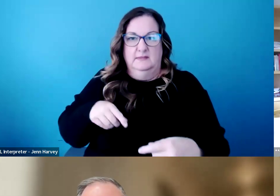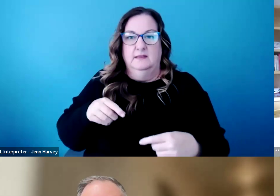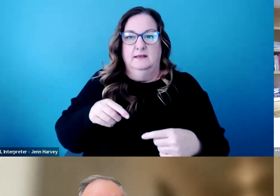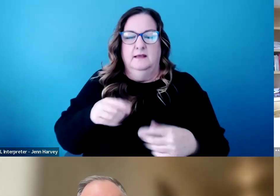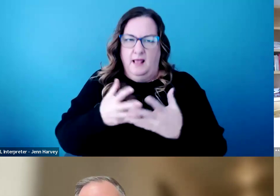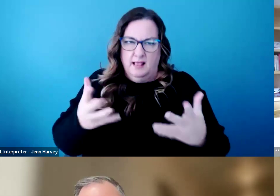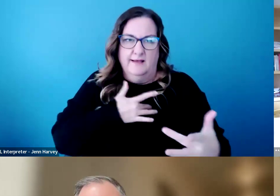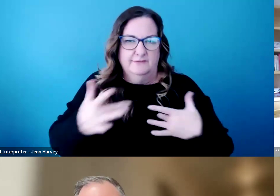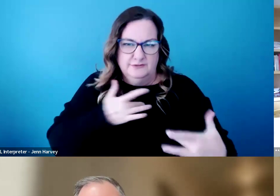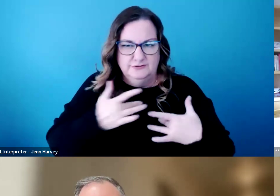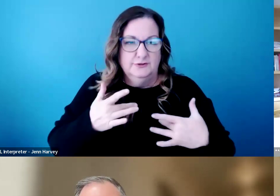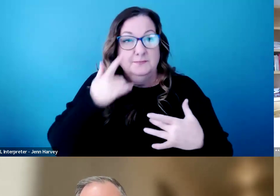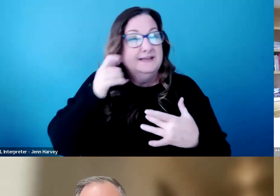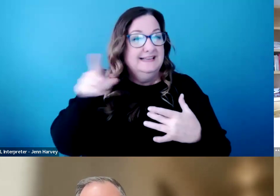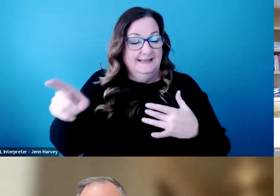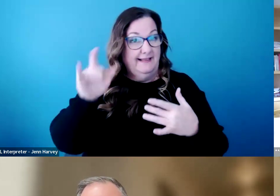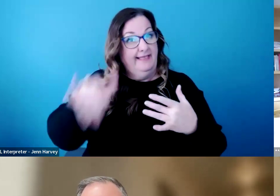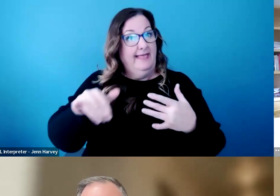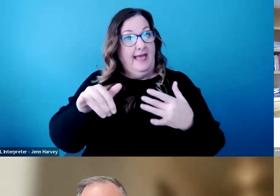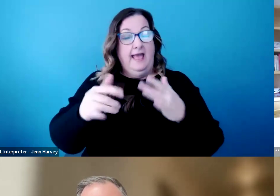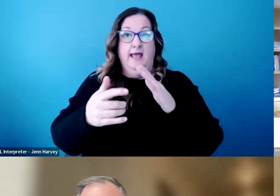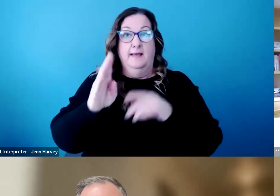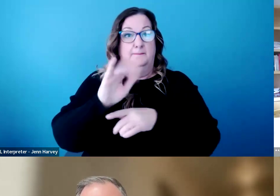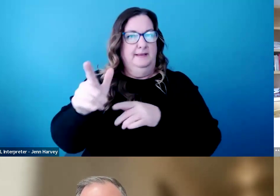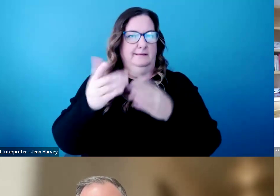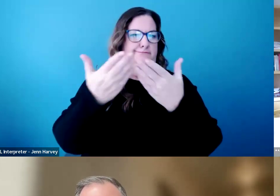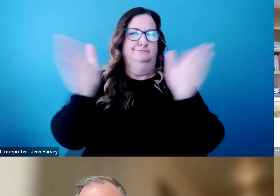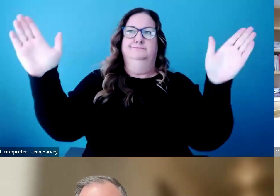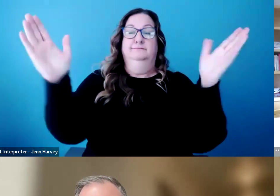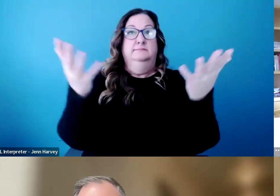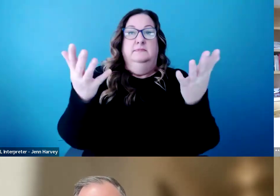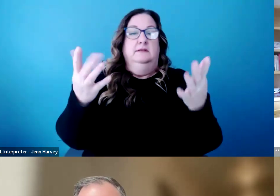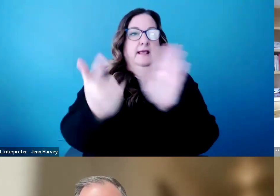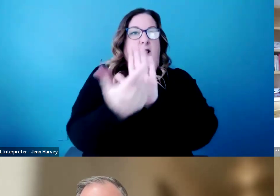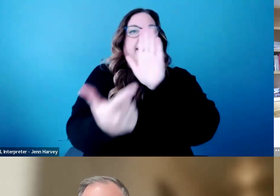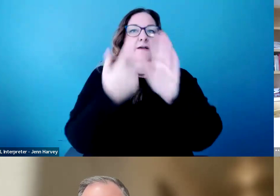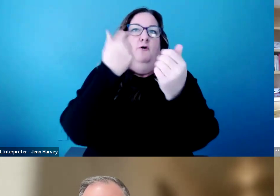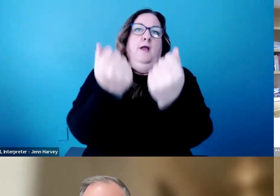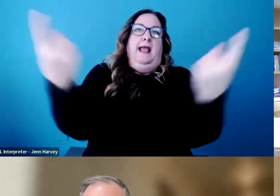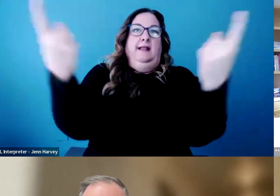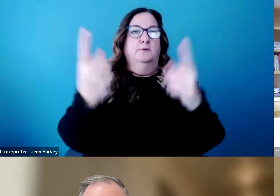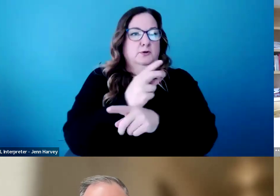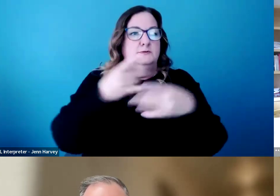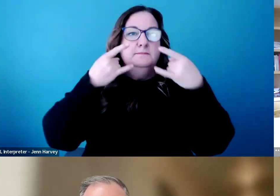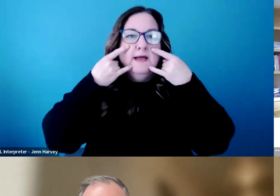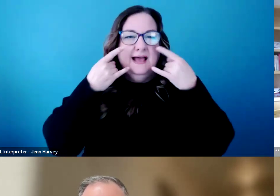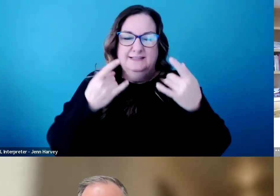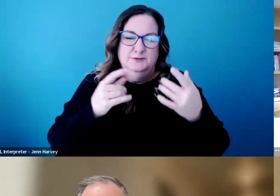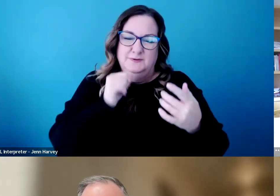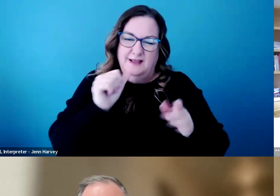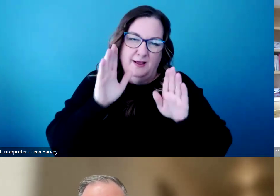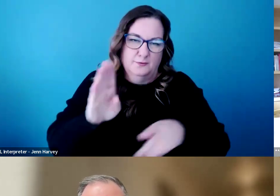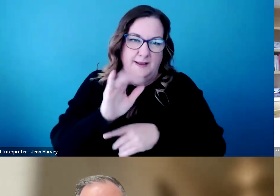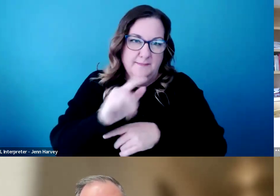of concern about it. It is very, very broad. So it is not a particularly good bill, but my understanding is there's going